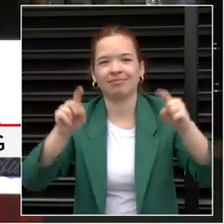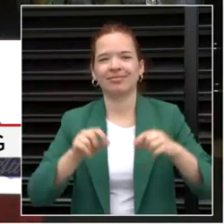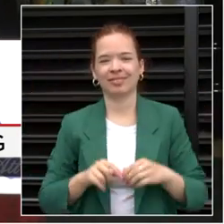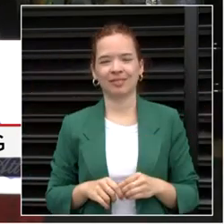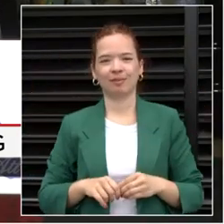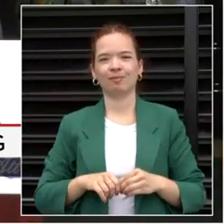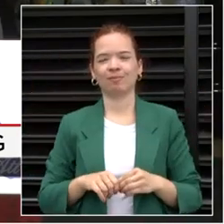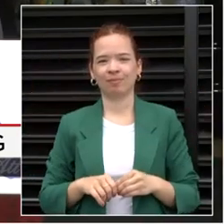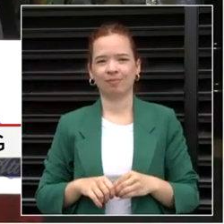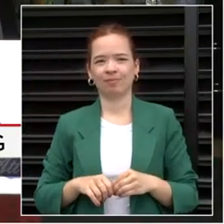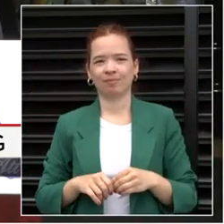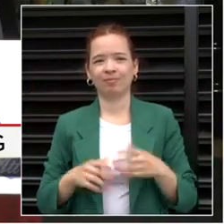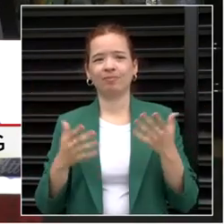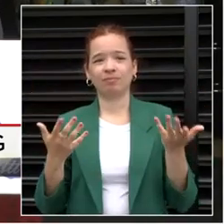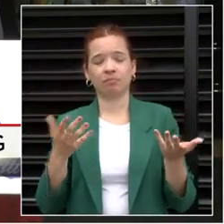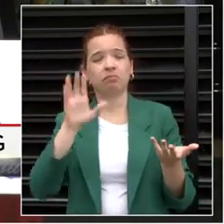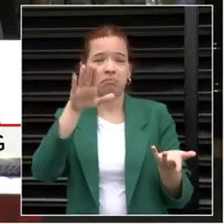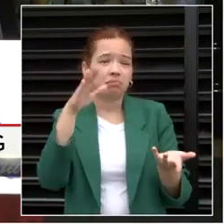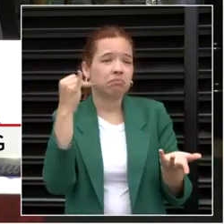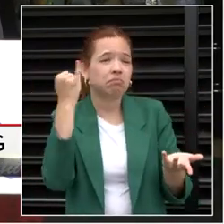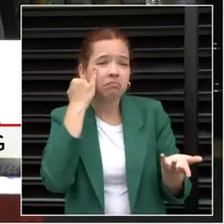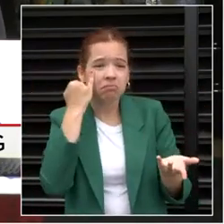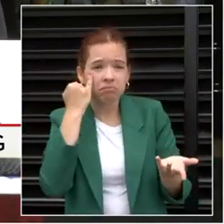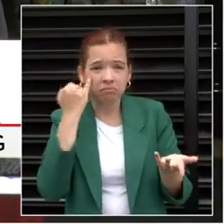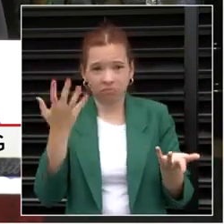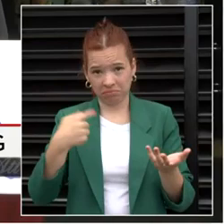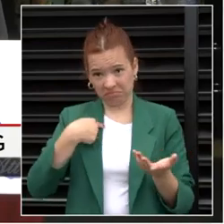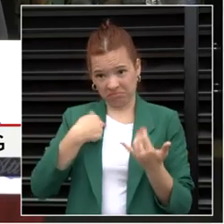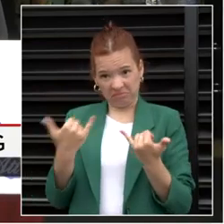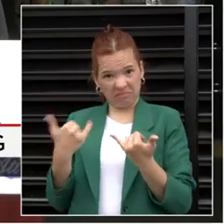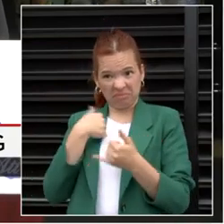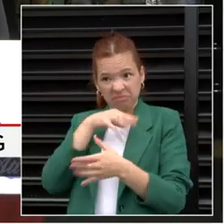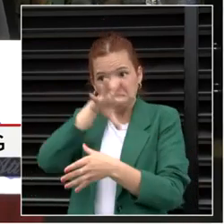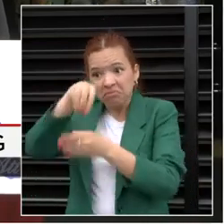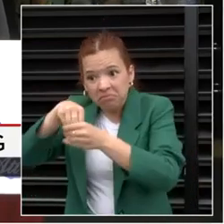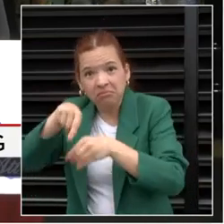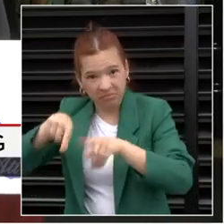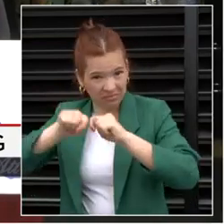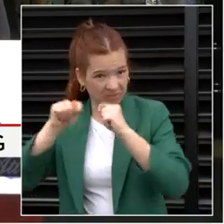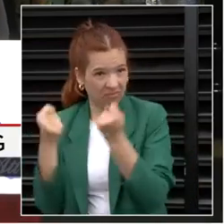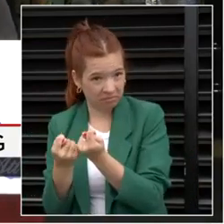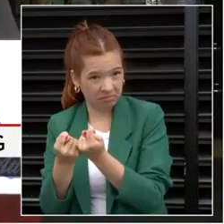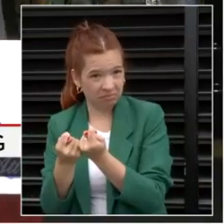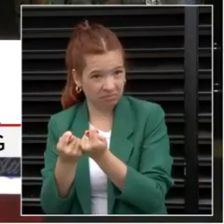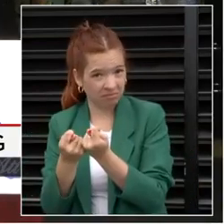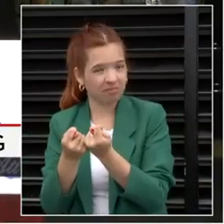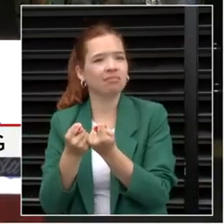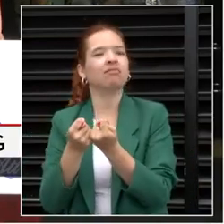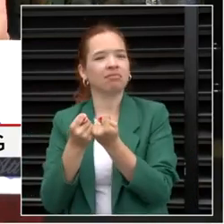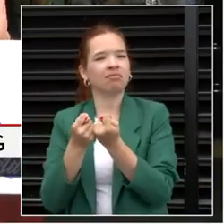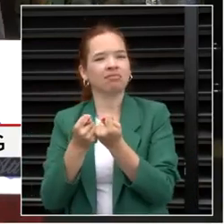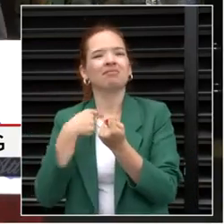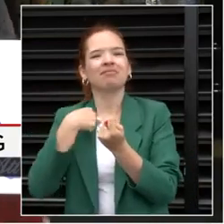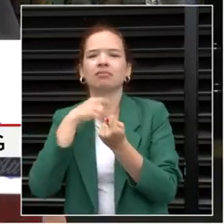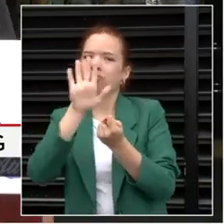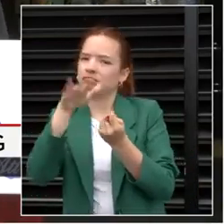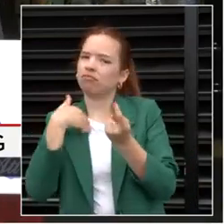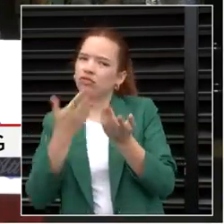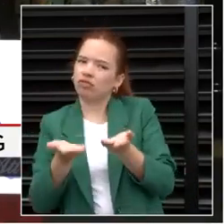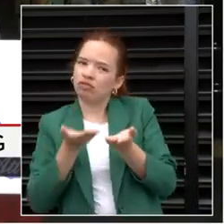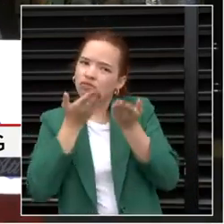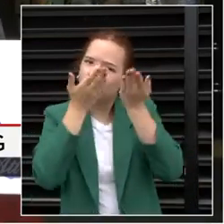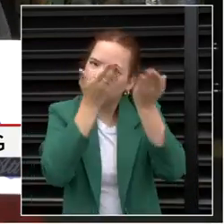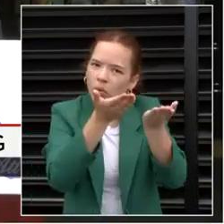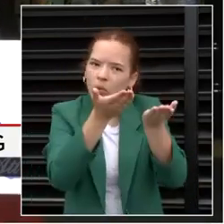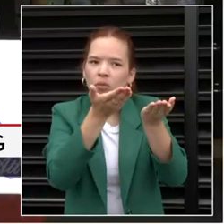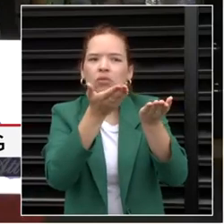today, I would suggest the Atlantis being a no-phone zone. A chance for people to